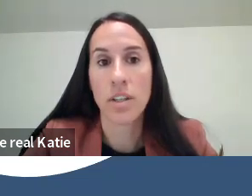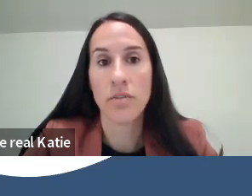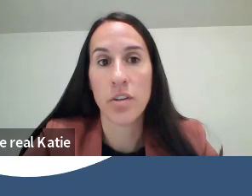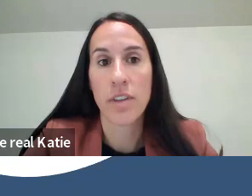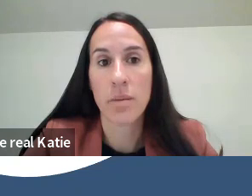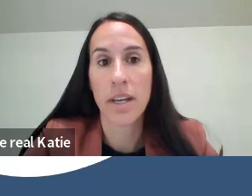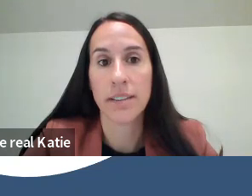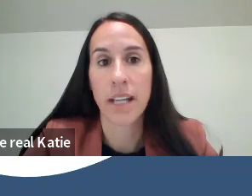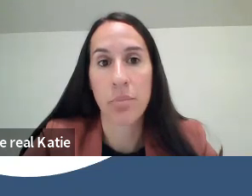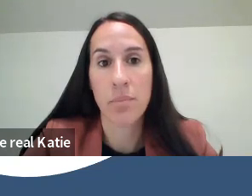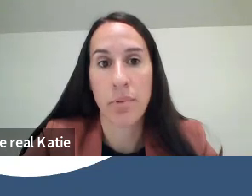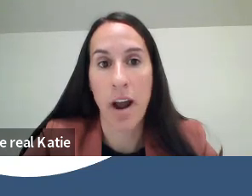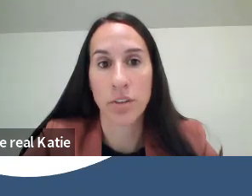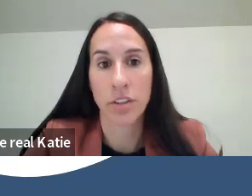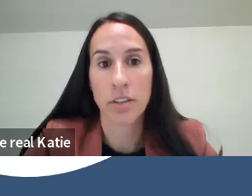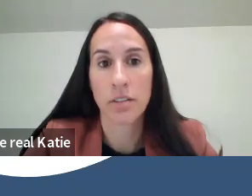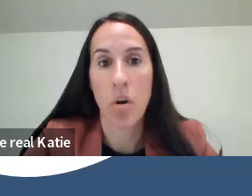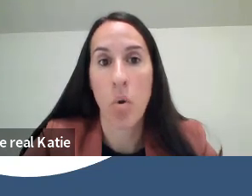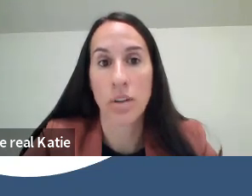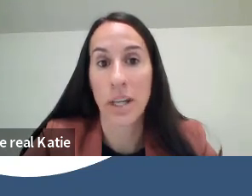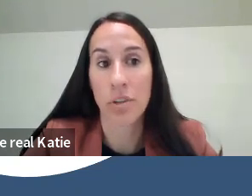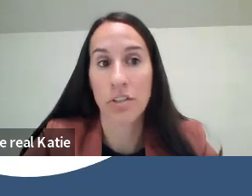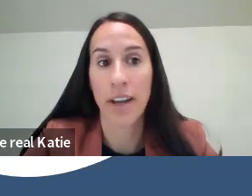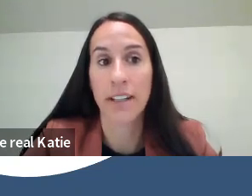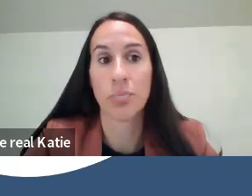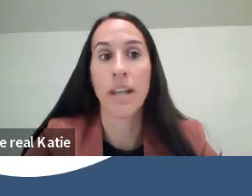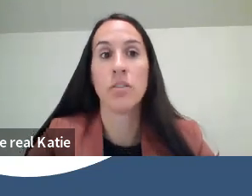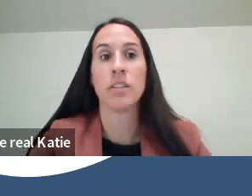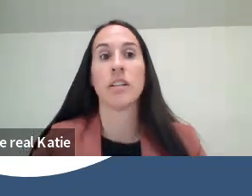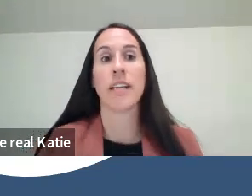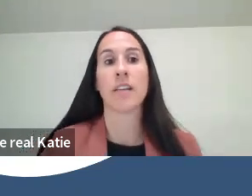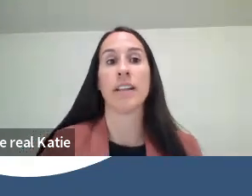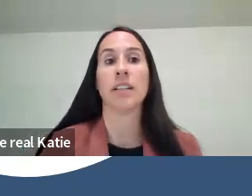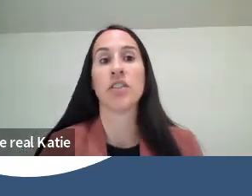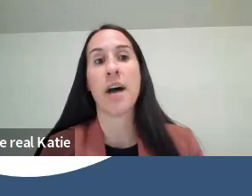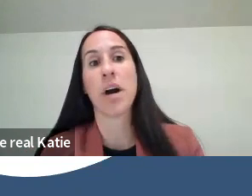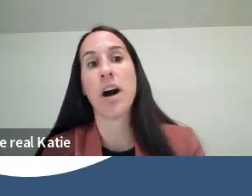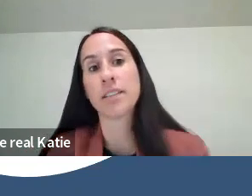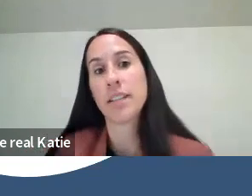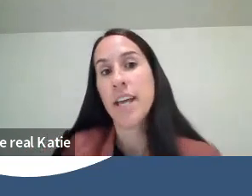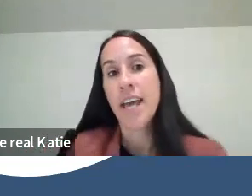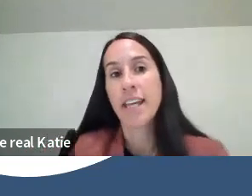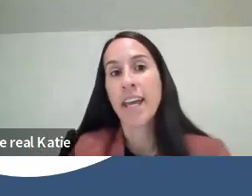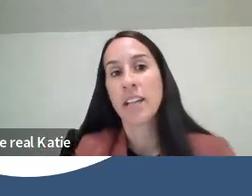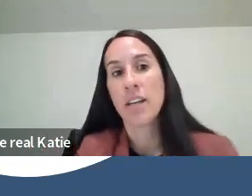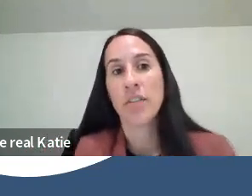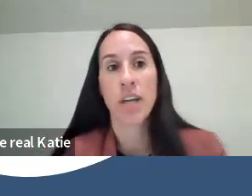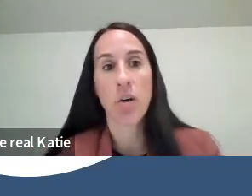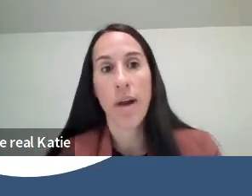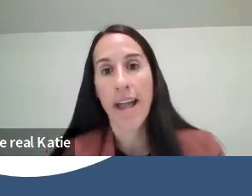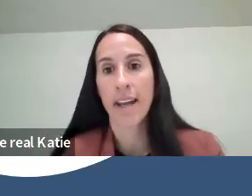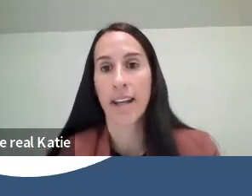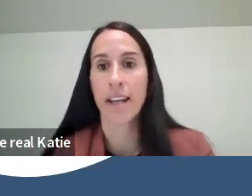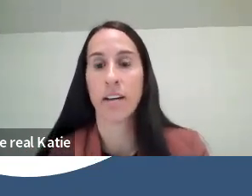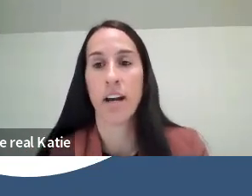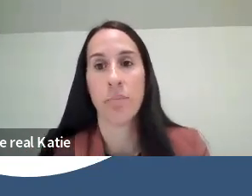Or you can view them in a separate browser or separate device by using the link that's in the chat box. And Caitlin, if you can